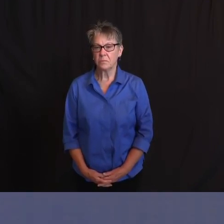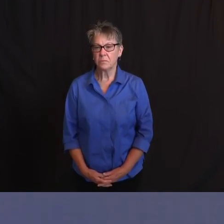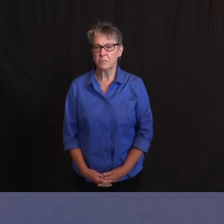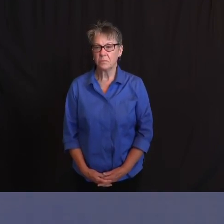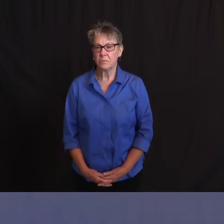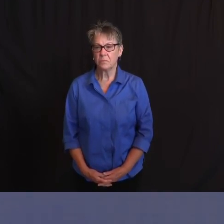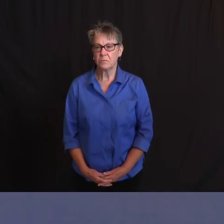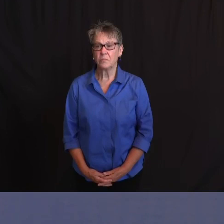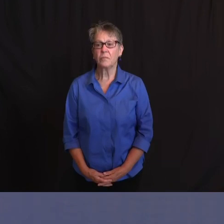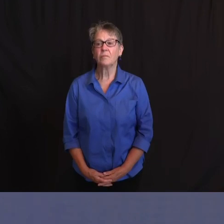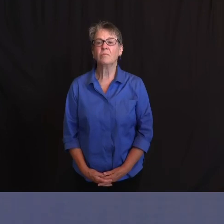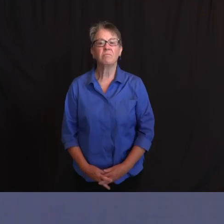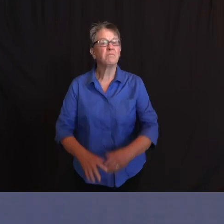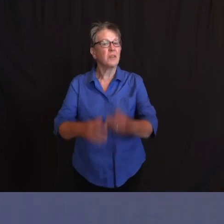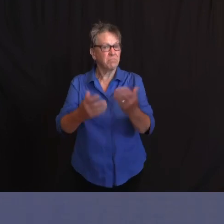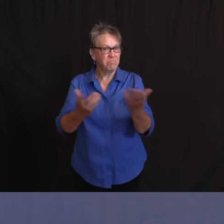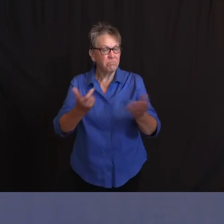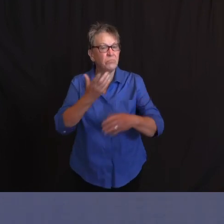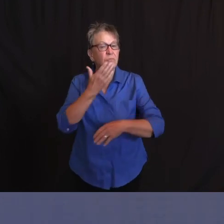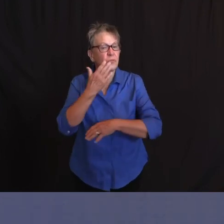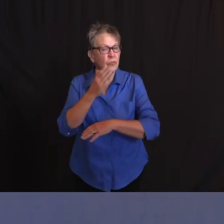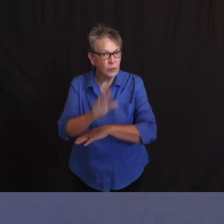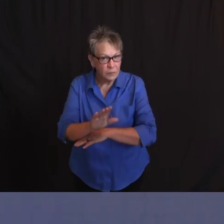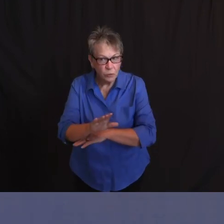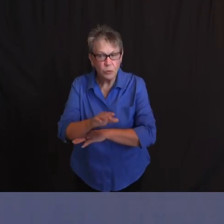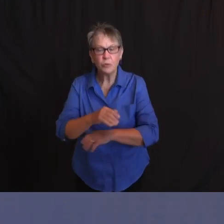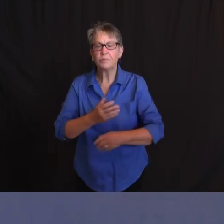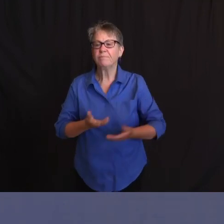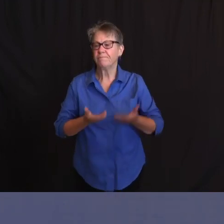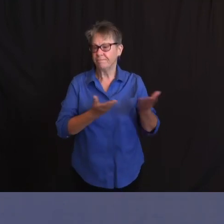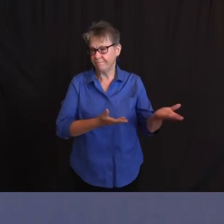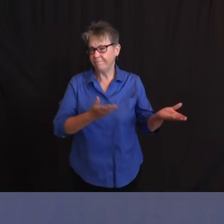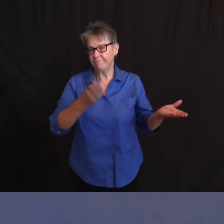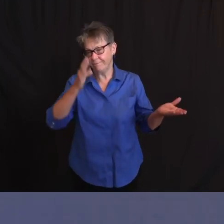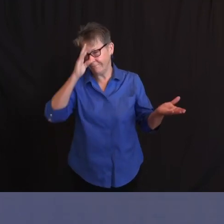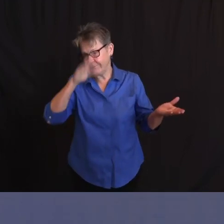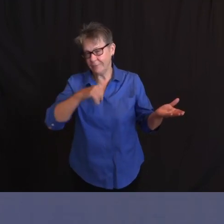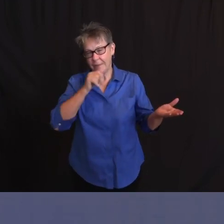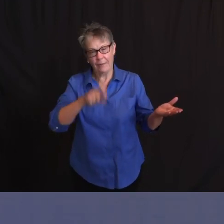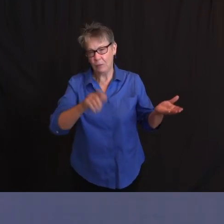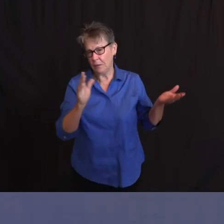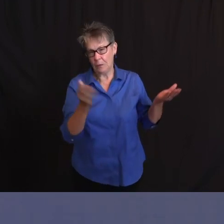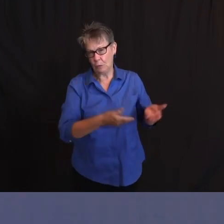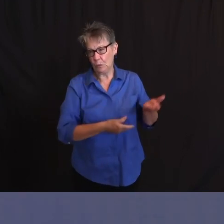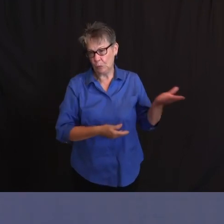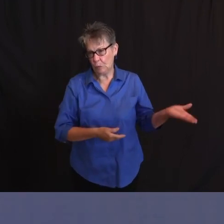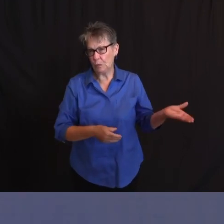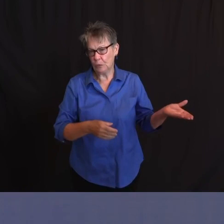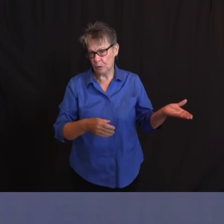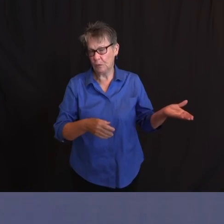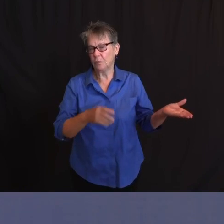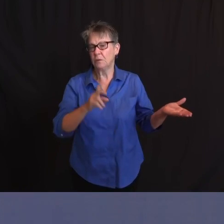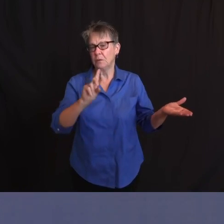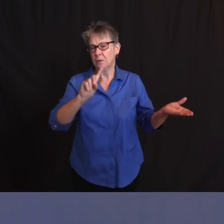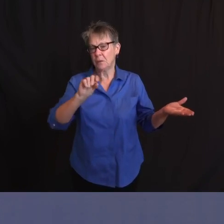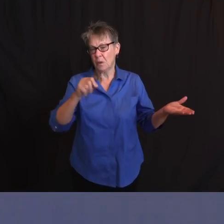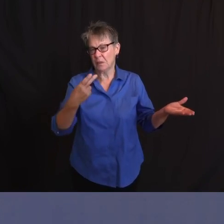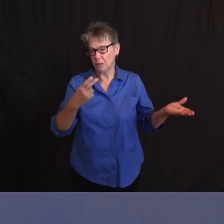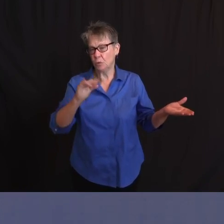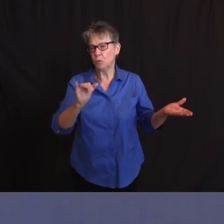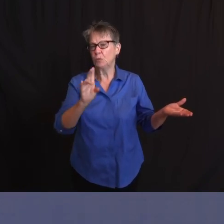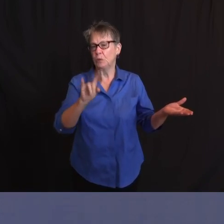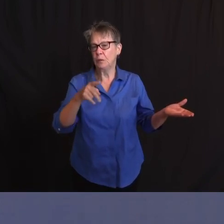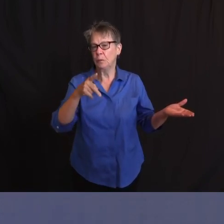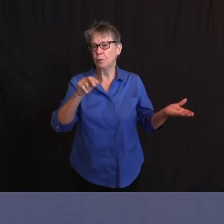Good afternoon. I'm joined by the woman to my right who needs no introduction, the Commissioner of the Department of Health, Judy Persicelli. To her right,